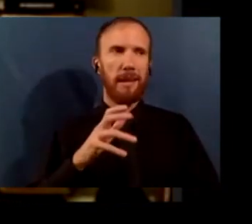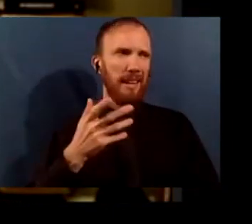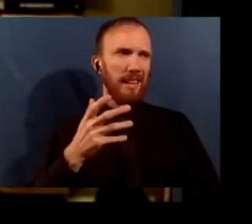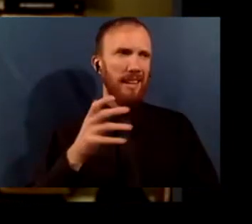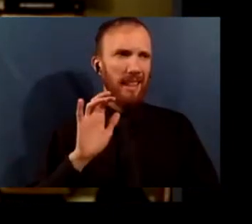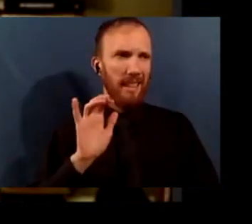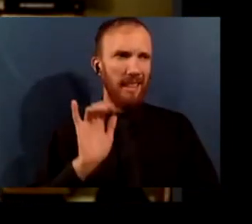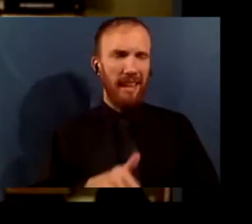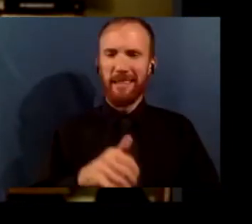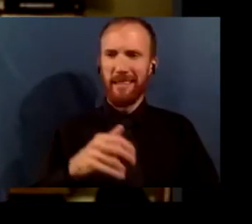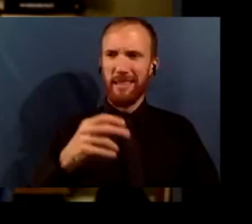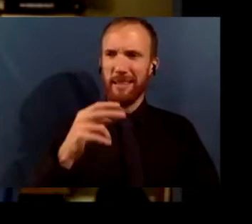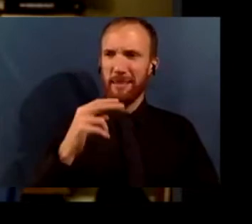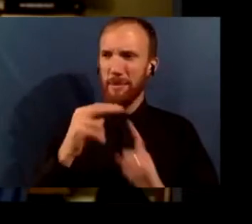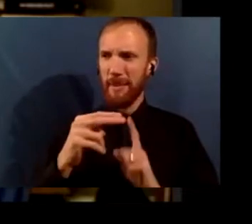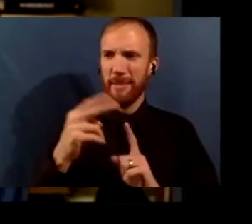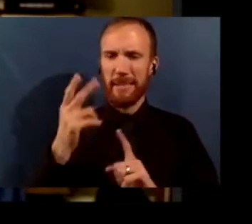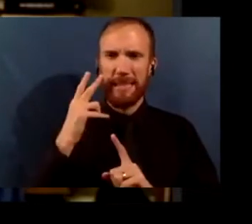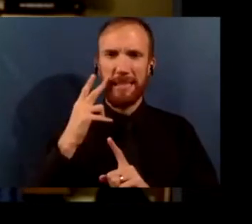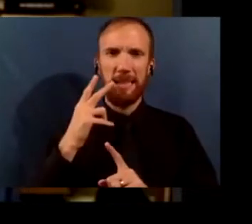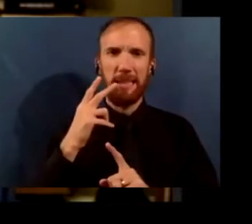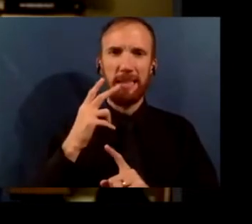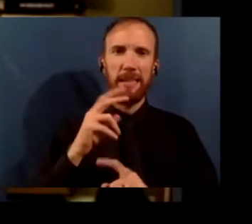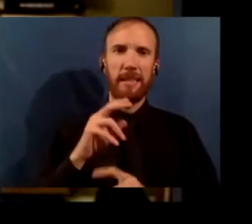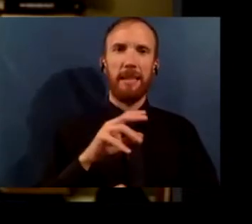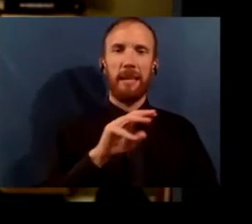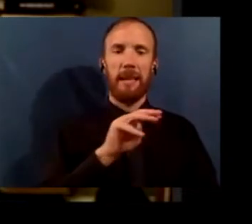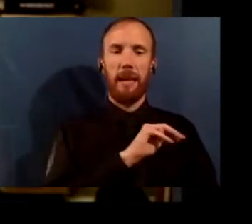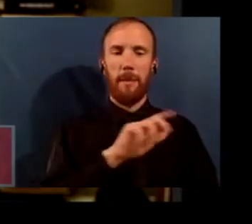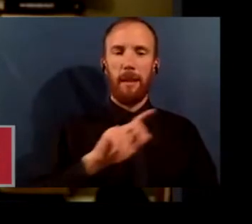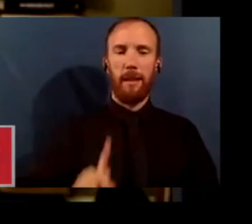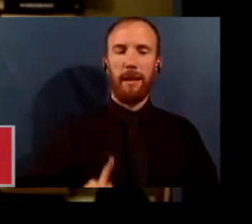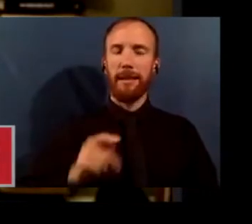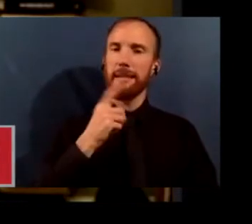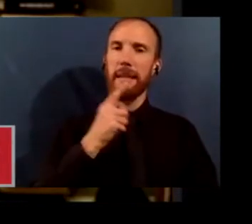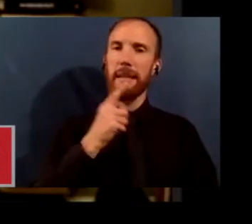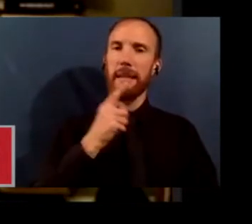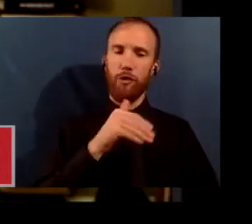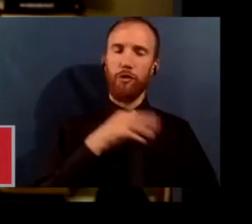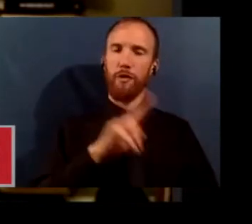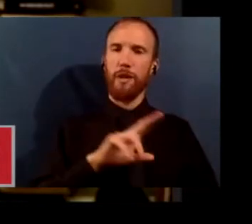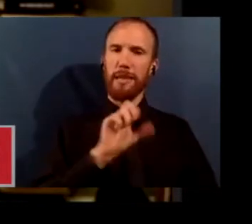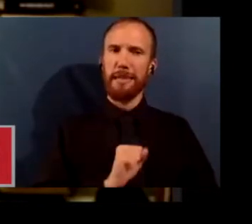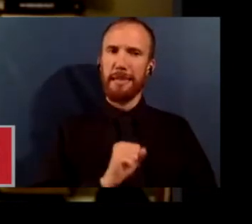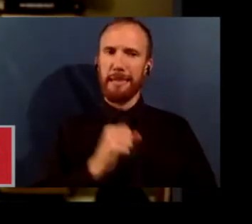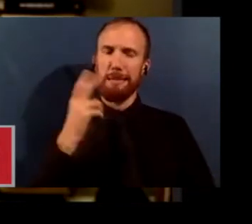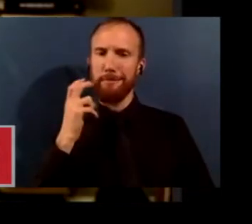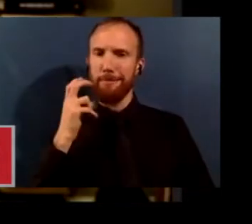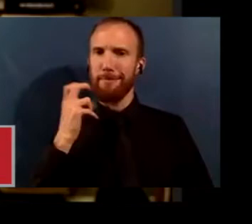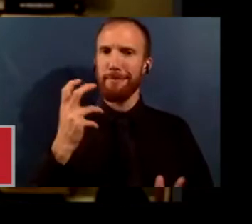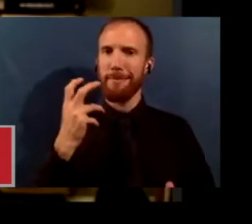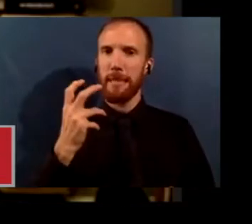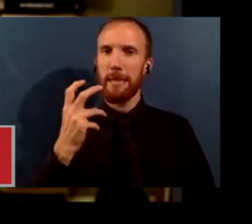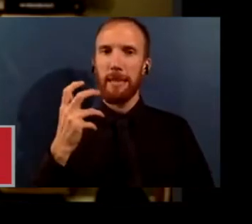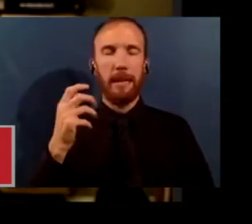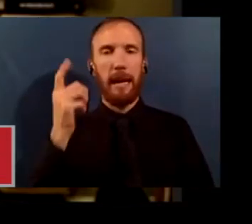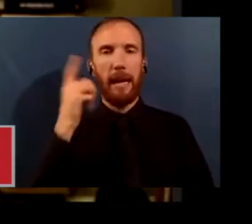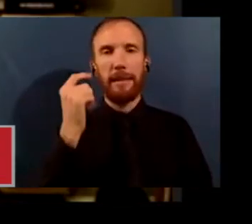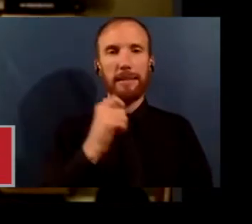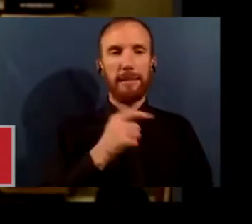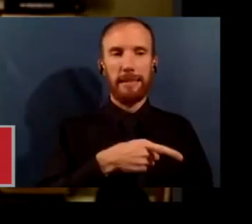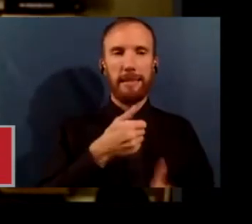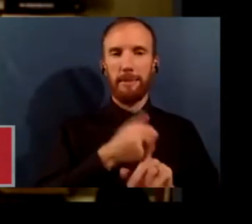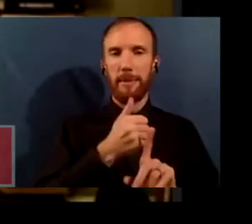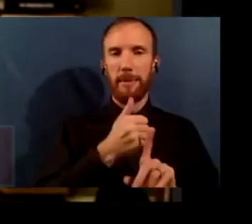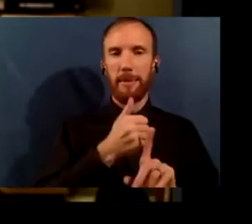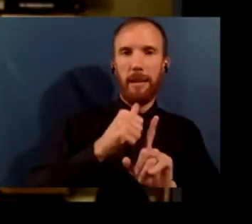when King and others said that the soul of the United States is in question, I honestly don't think he was talking as a clergyman. He was talking as a